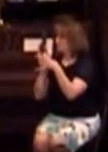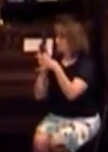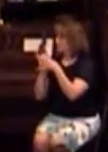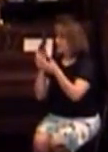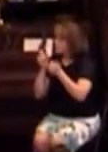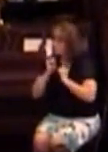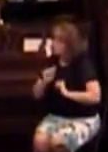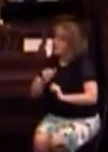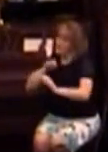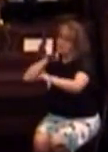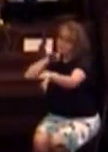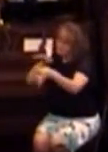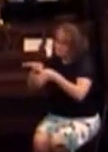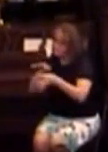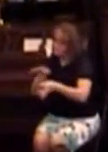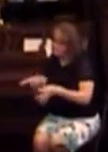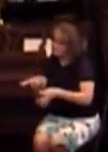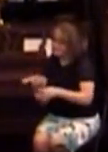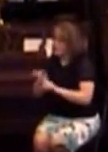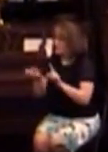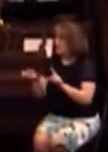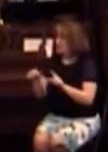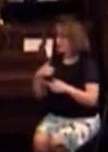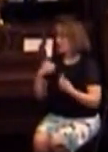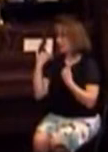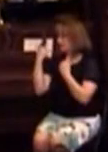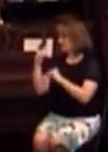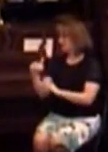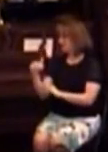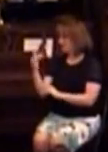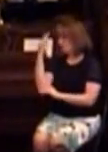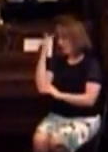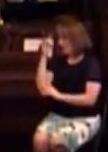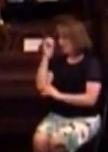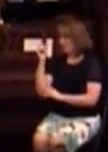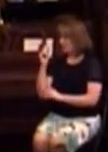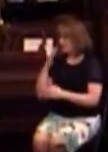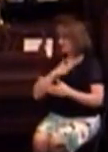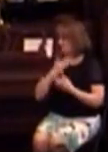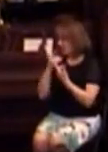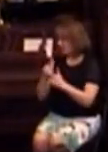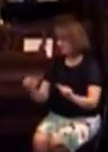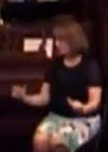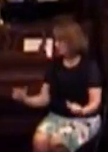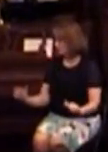human language, just like I'm trying to explain to a blind person what it is to be physically blind.